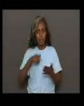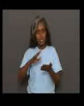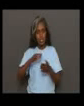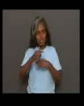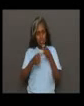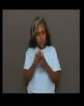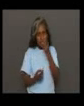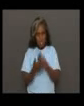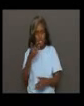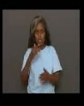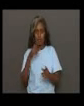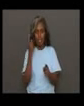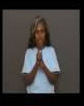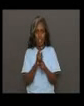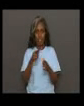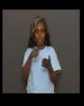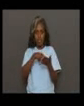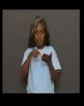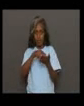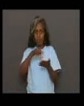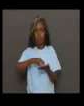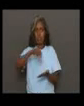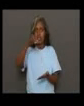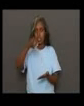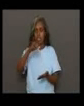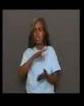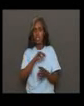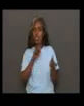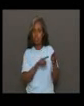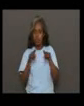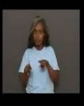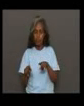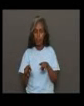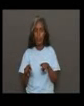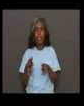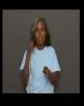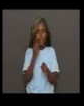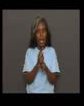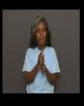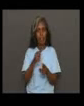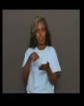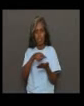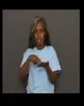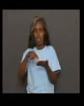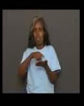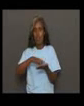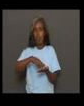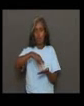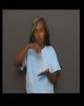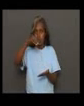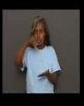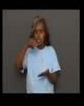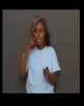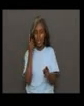conical surfaces, also referred to as right cones. A